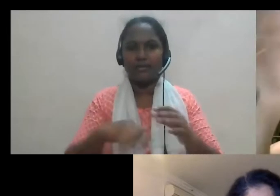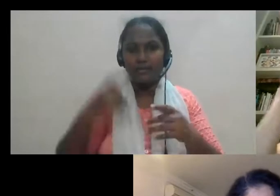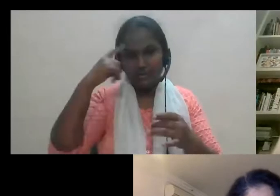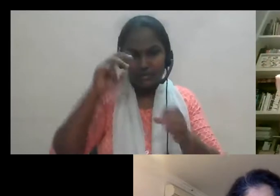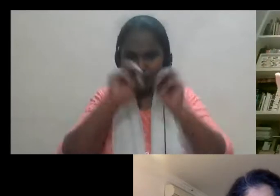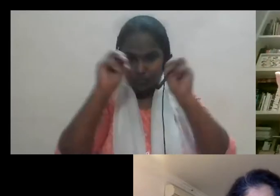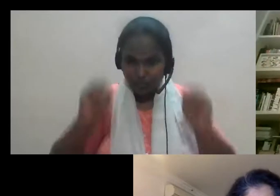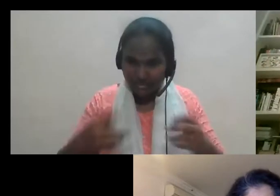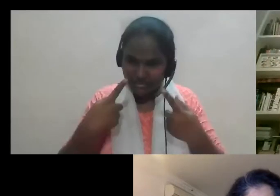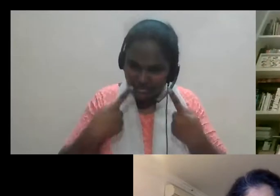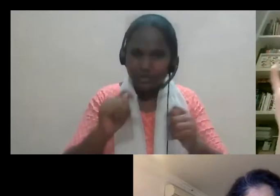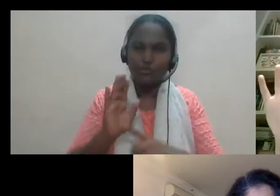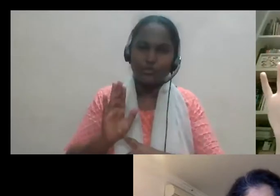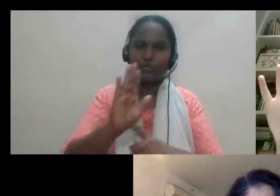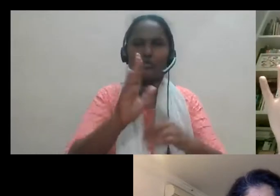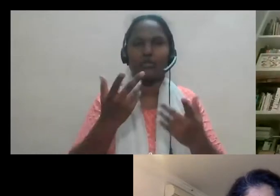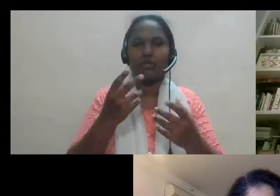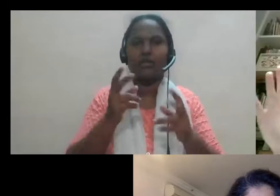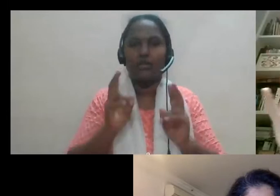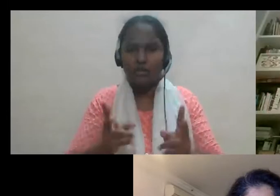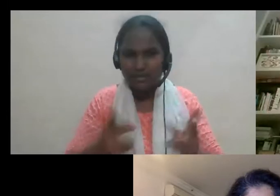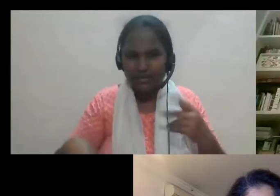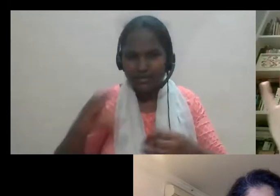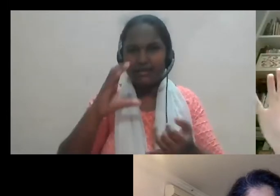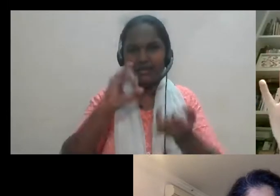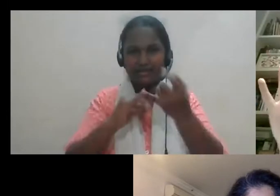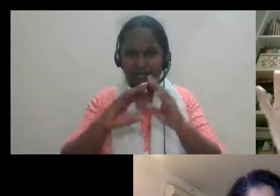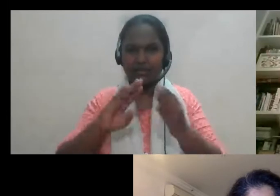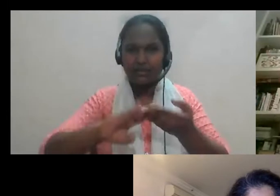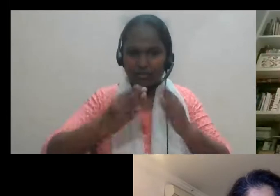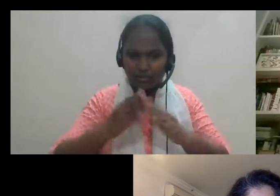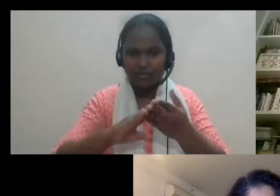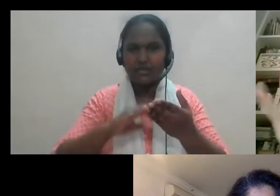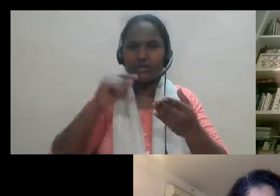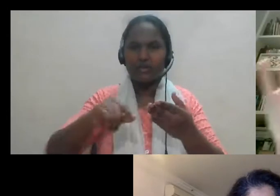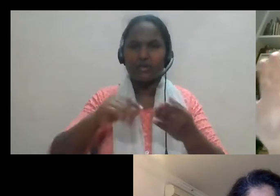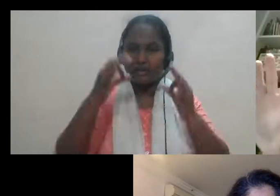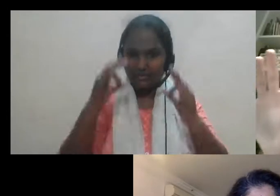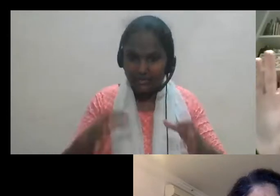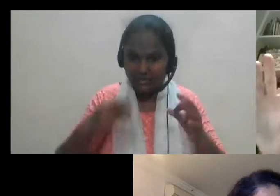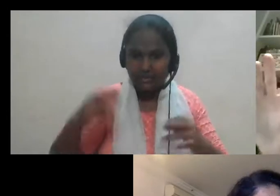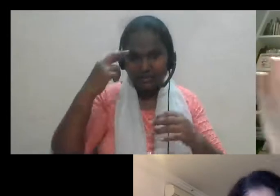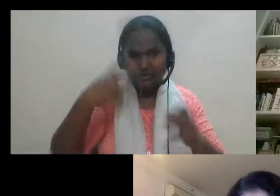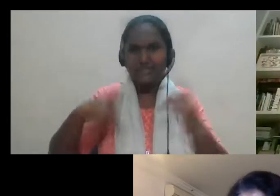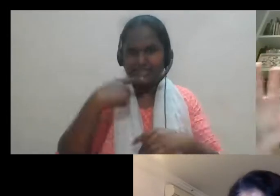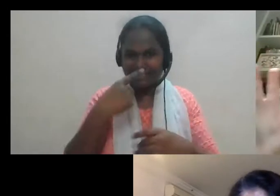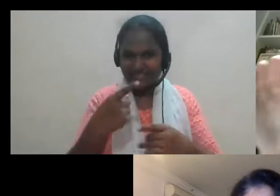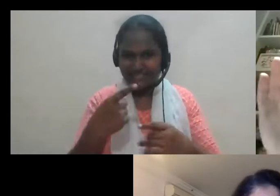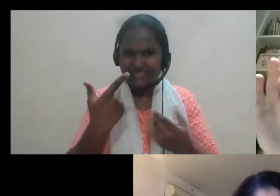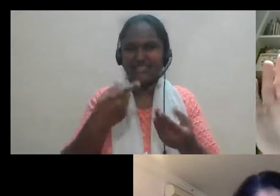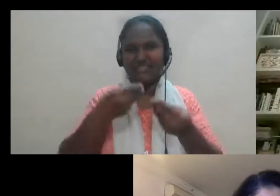tries to show this enormous artistic community that is our reason of being, let's say, that gives